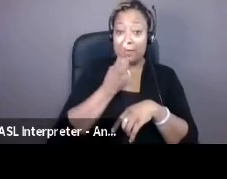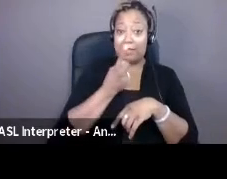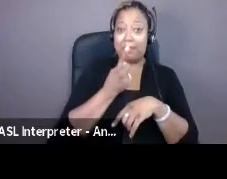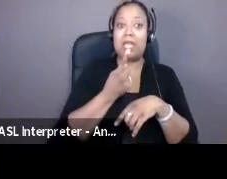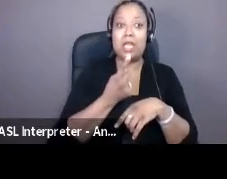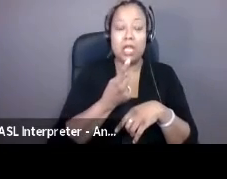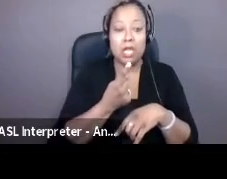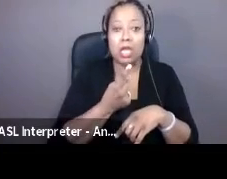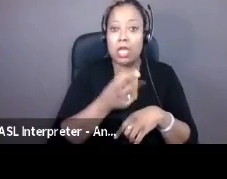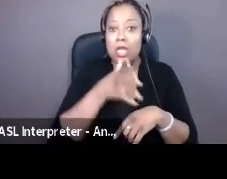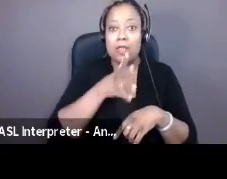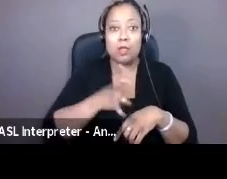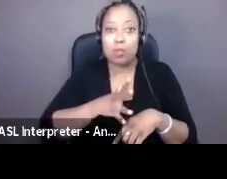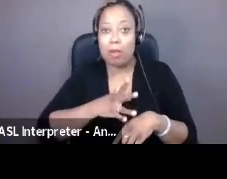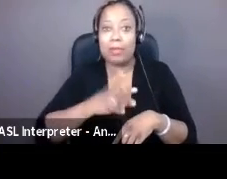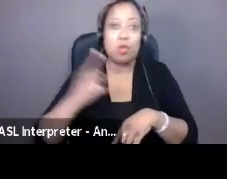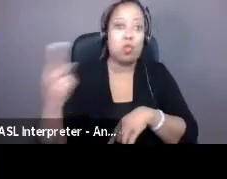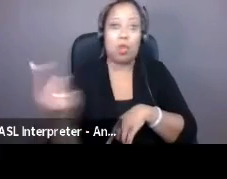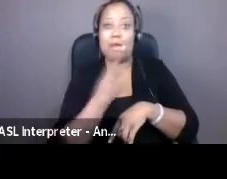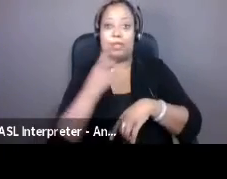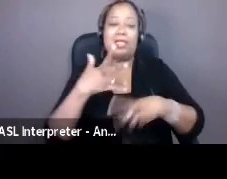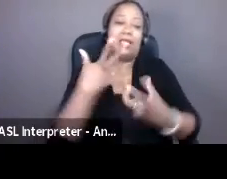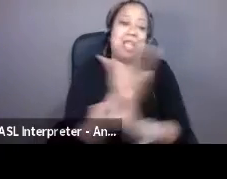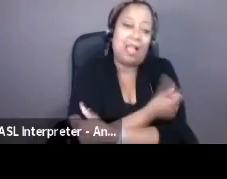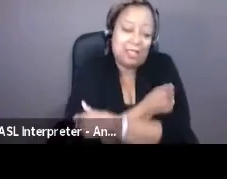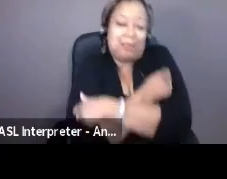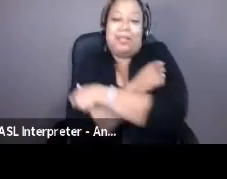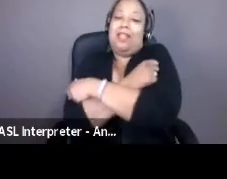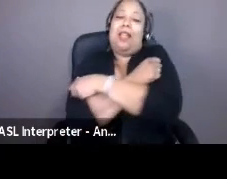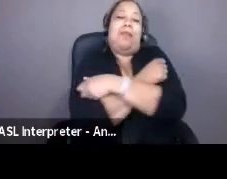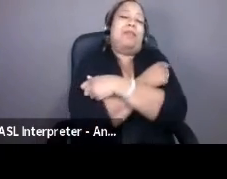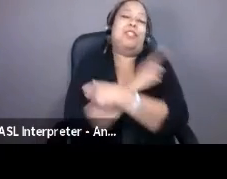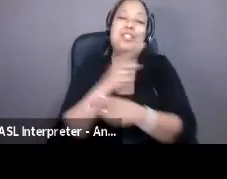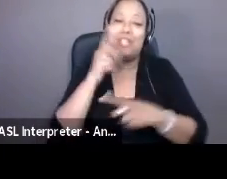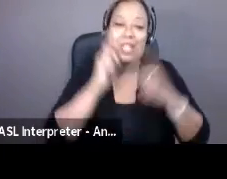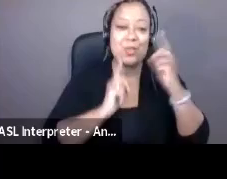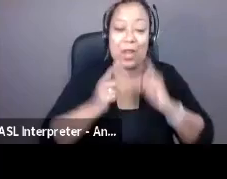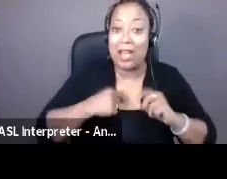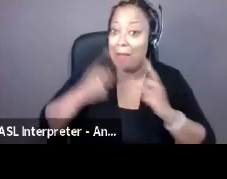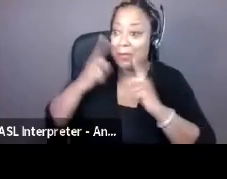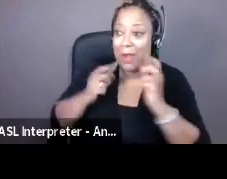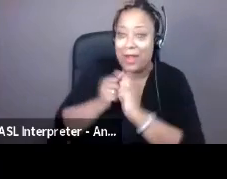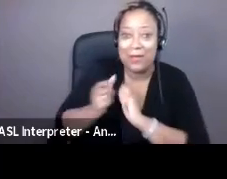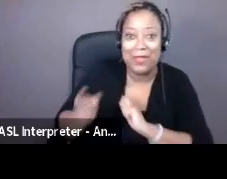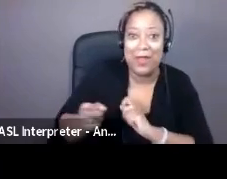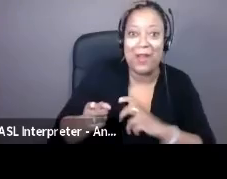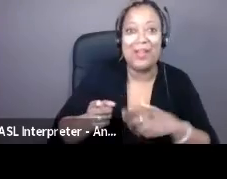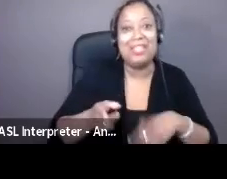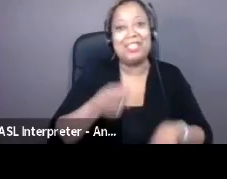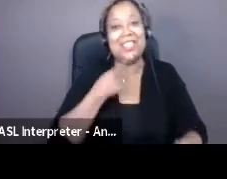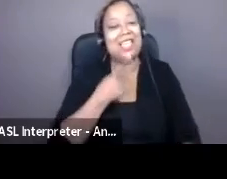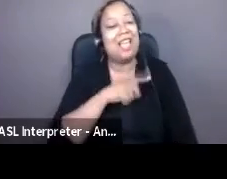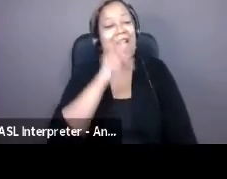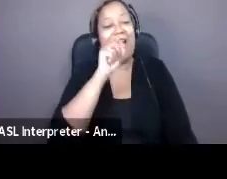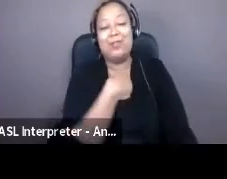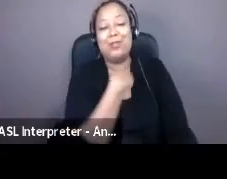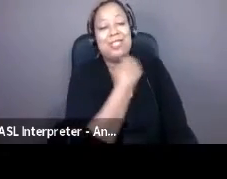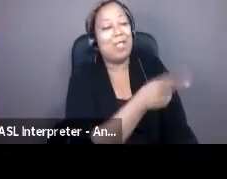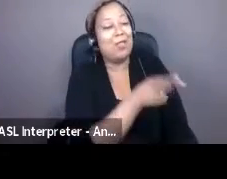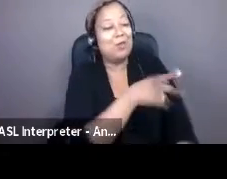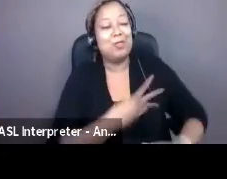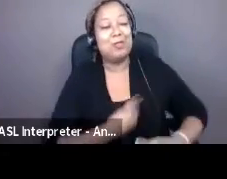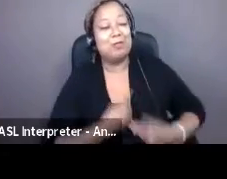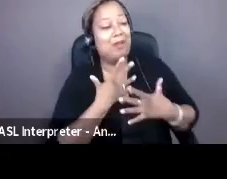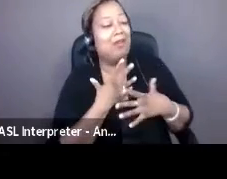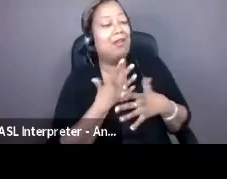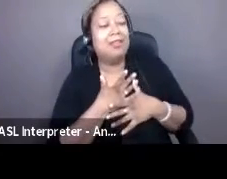comes running up to me and she hugs and picks me up, and she's shaking and crying, and I'm almost crying with her. She said, I have to tell you how inspiring you are.